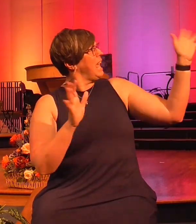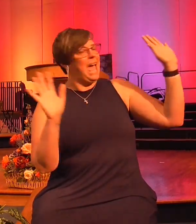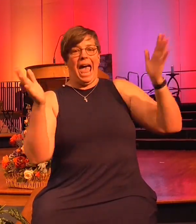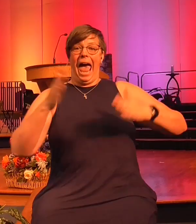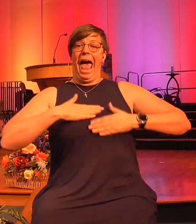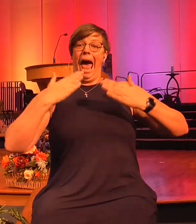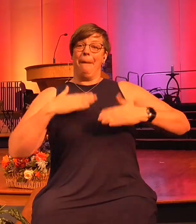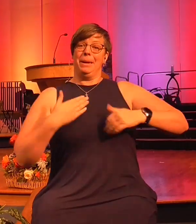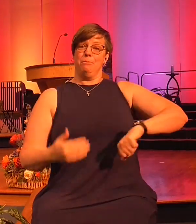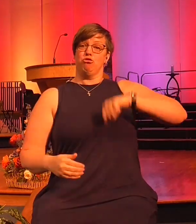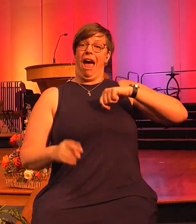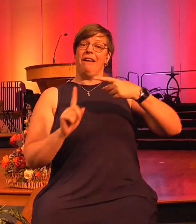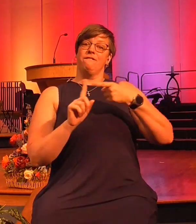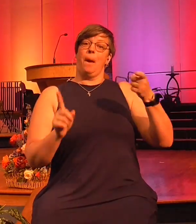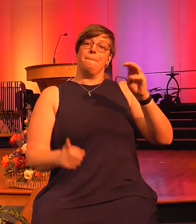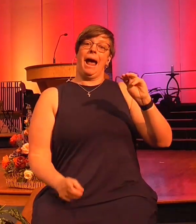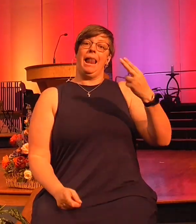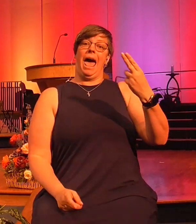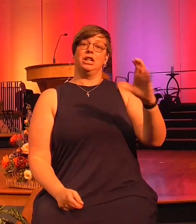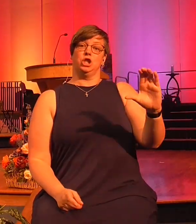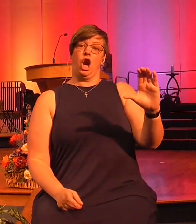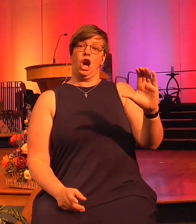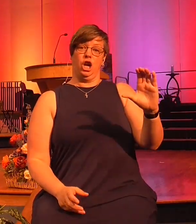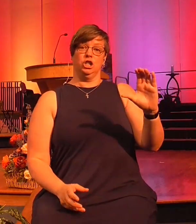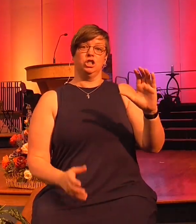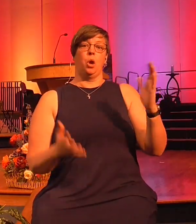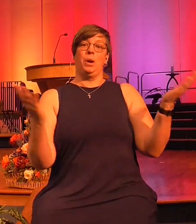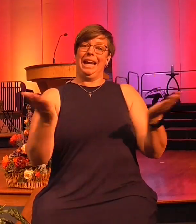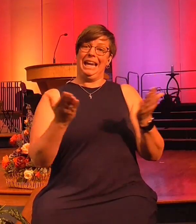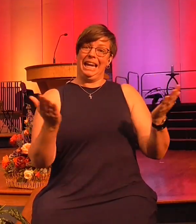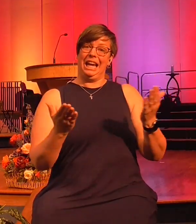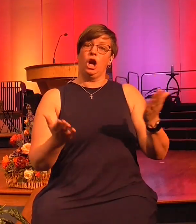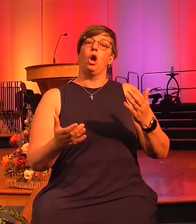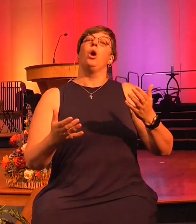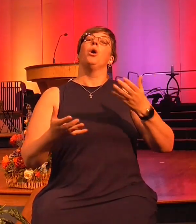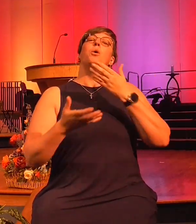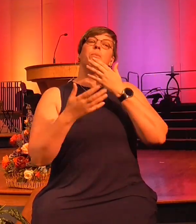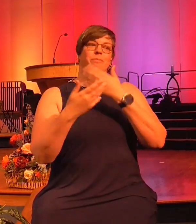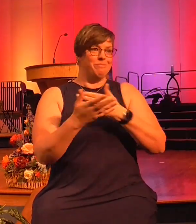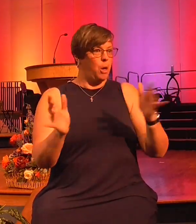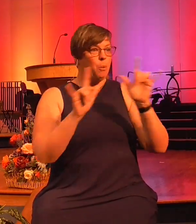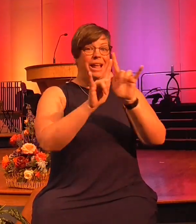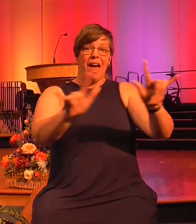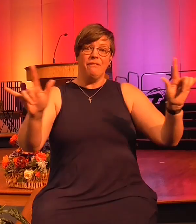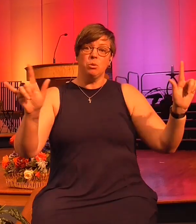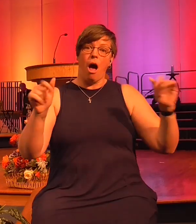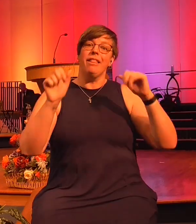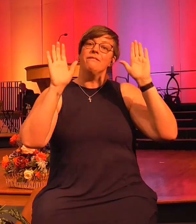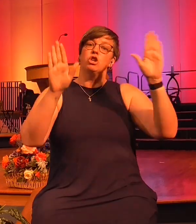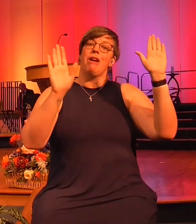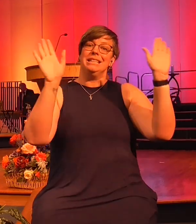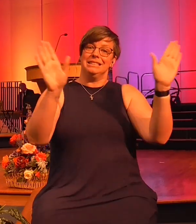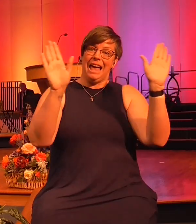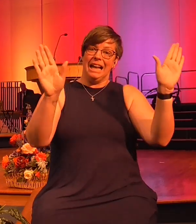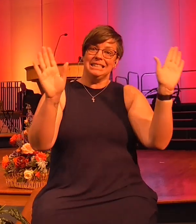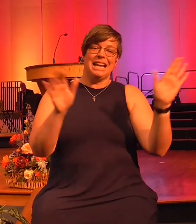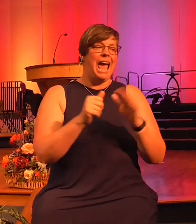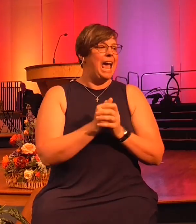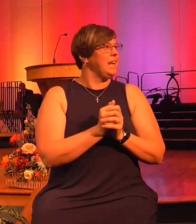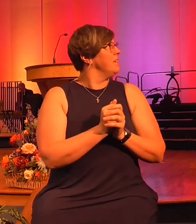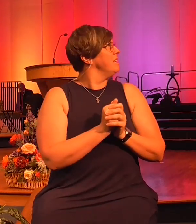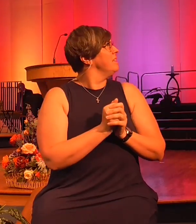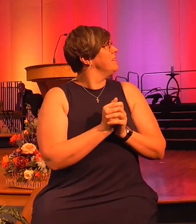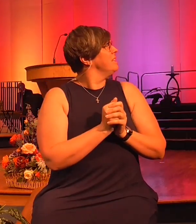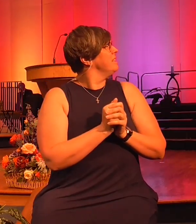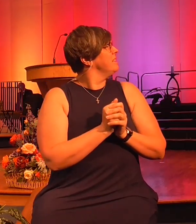Happy Pride from Mile High Church. We're in the park today. We're wishing you happy Pride. We love you all. Have a great Sunday. Happy Pride. Hi,